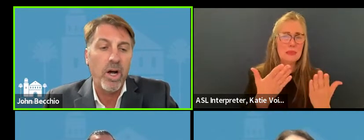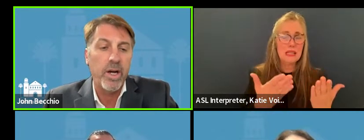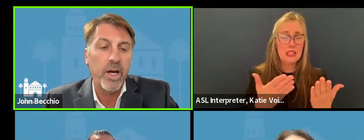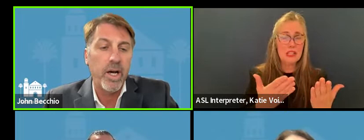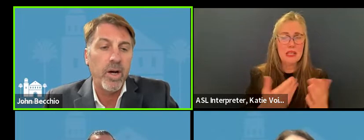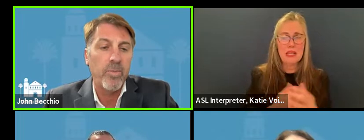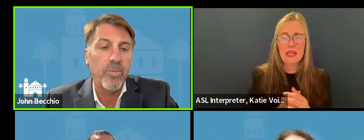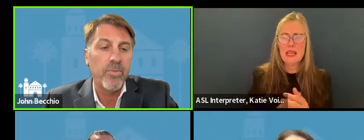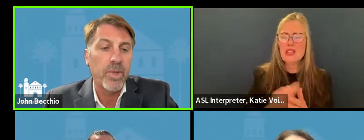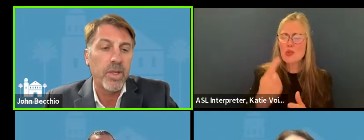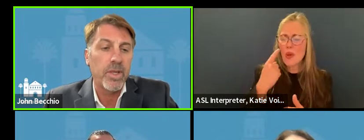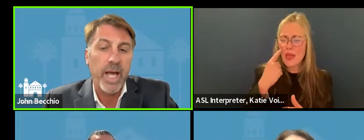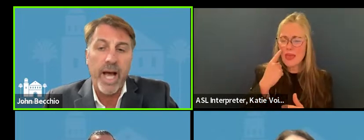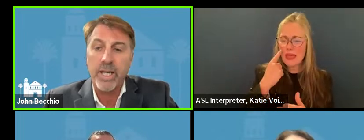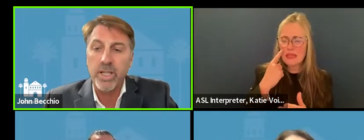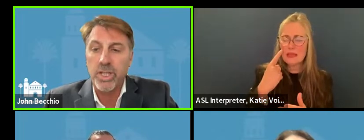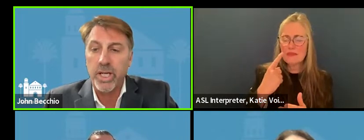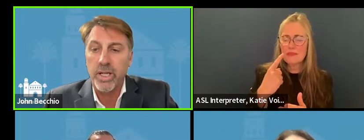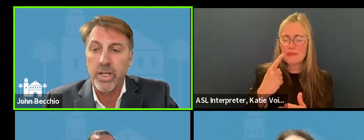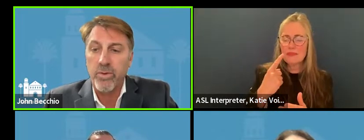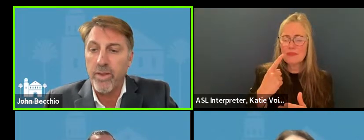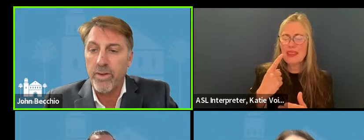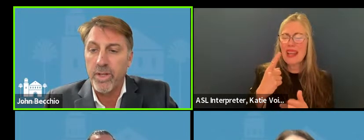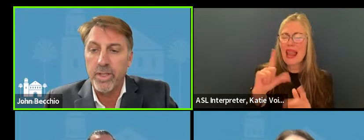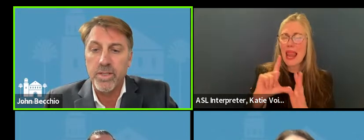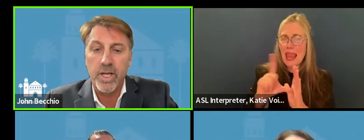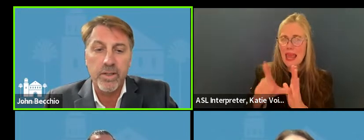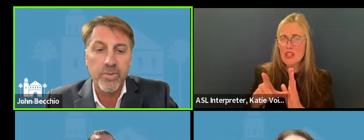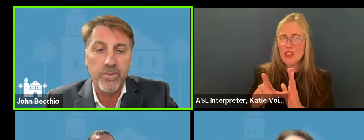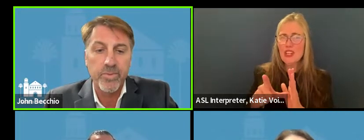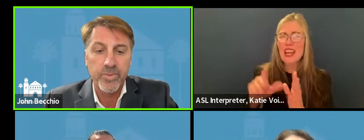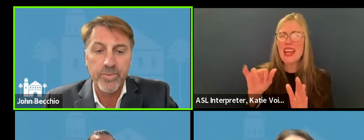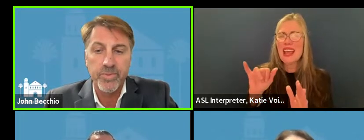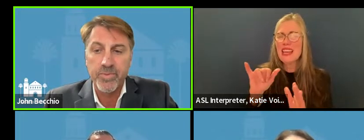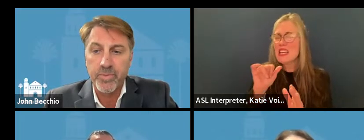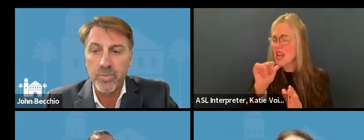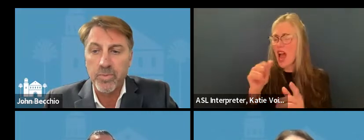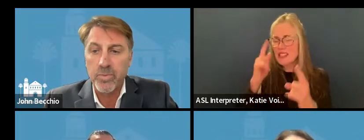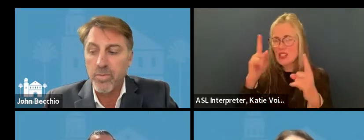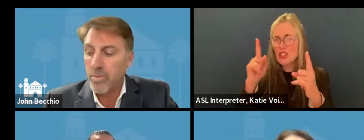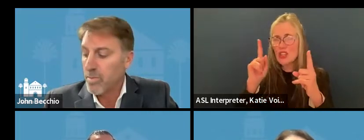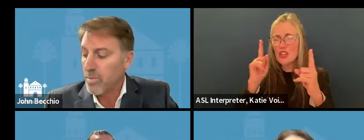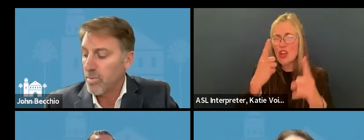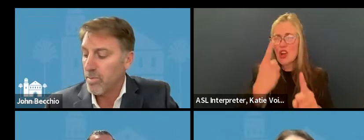then on the action agenda rather than consent. Sure.